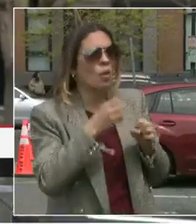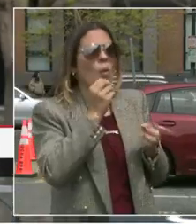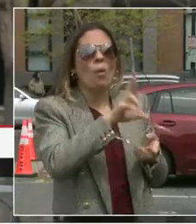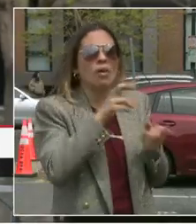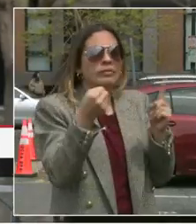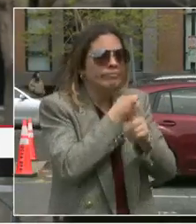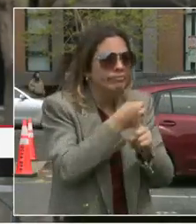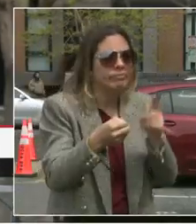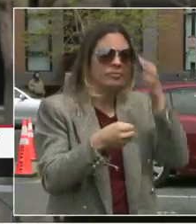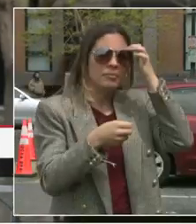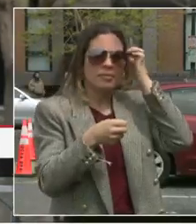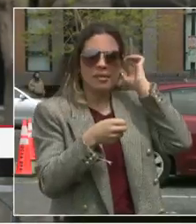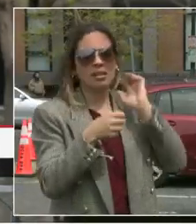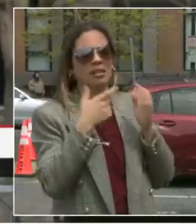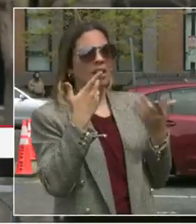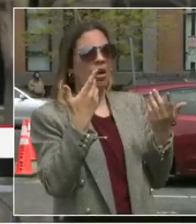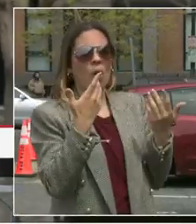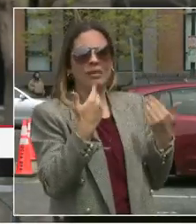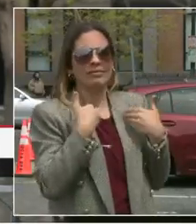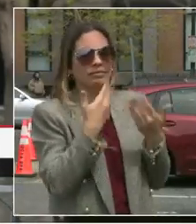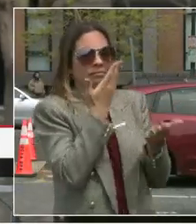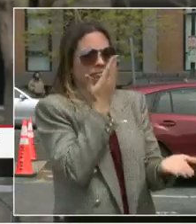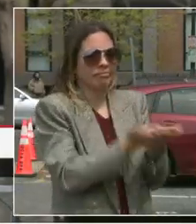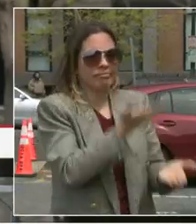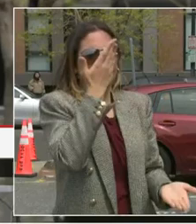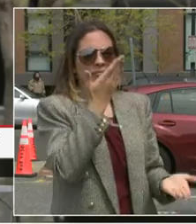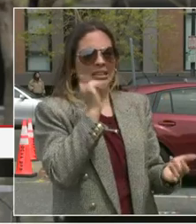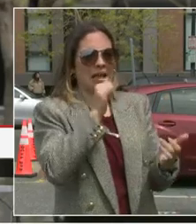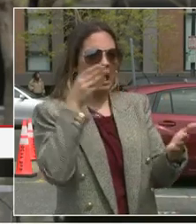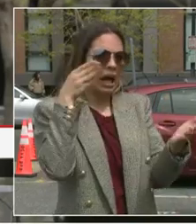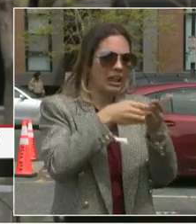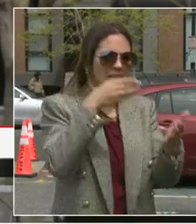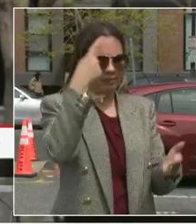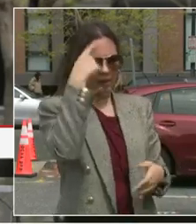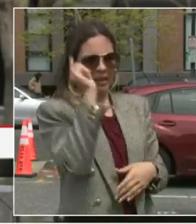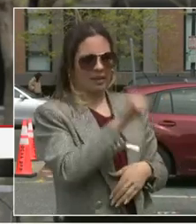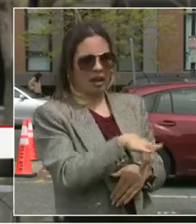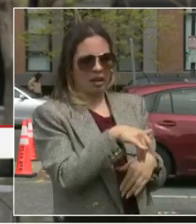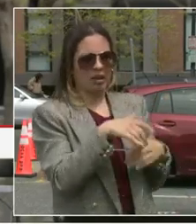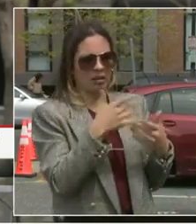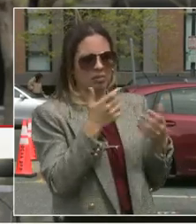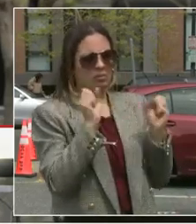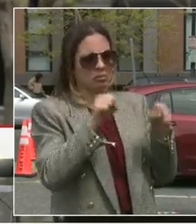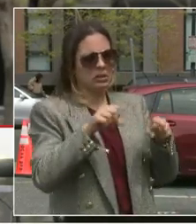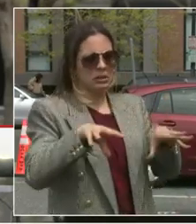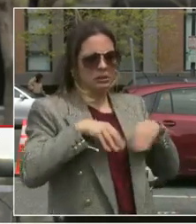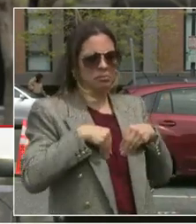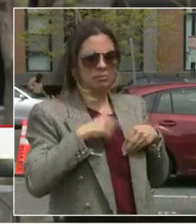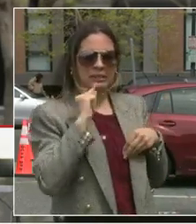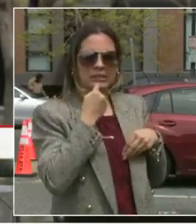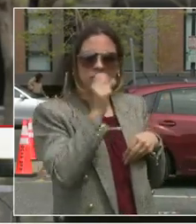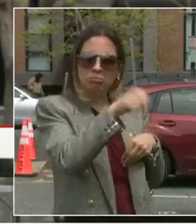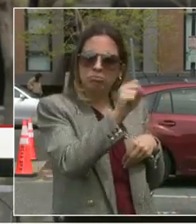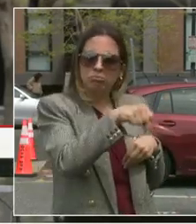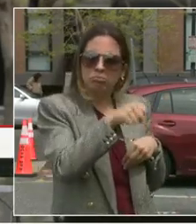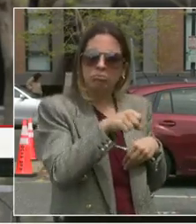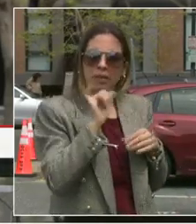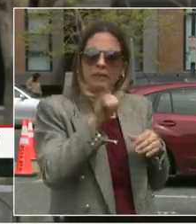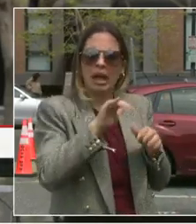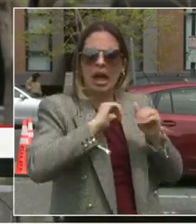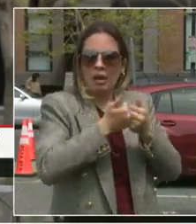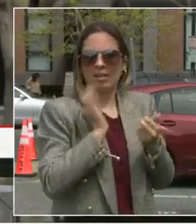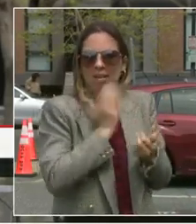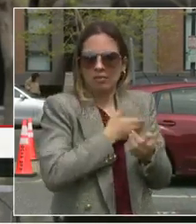assaulted or has a credible allegation of assault should be taken seriously, and that's how we operate our government.